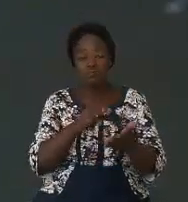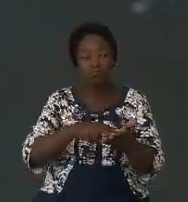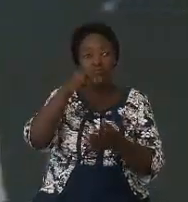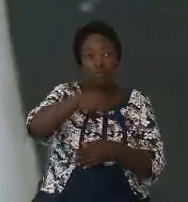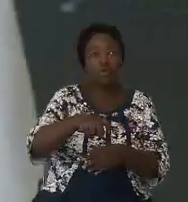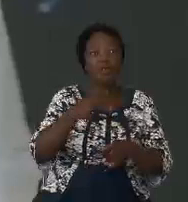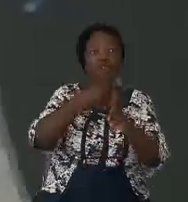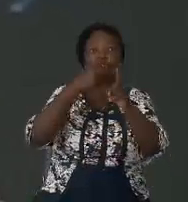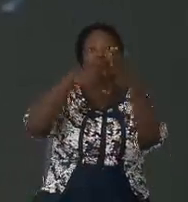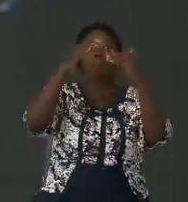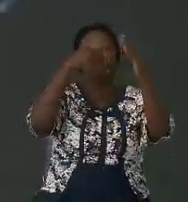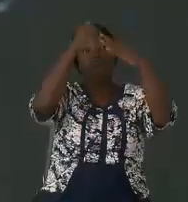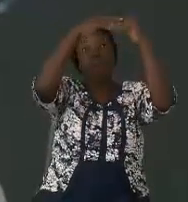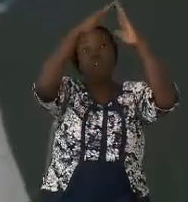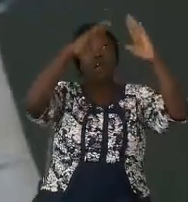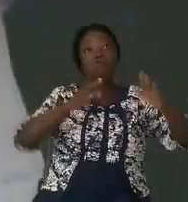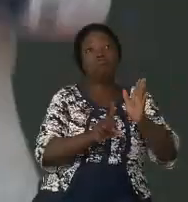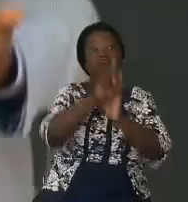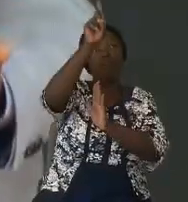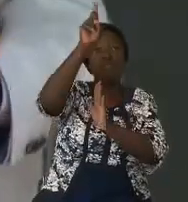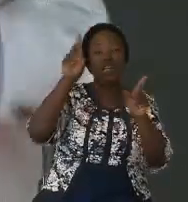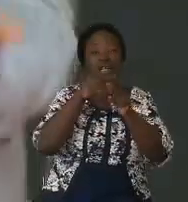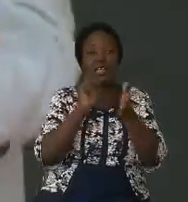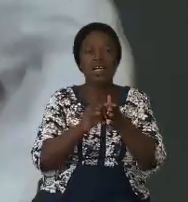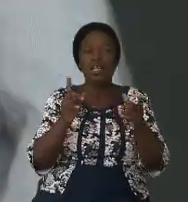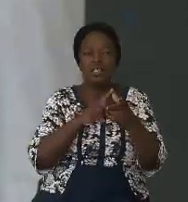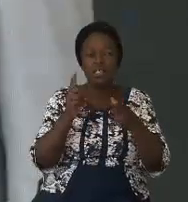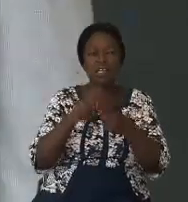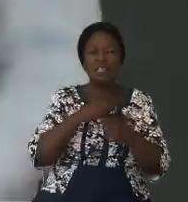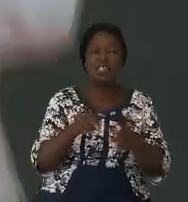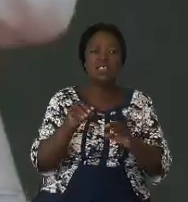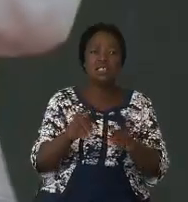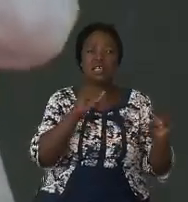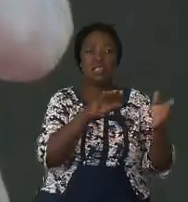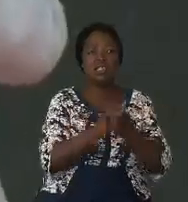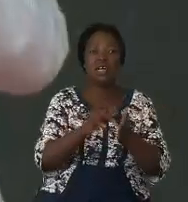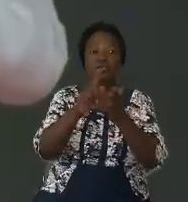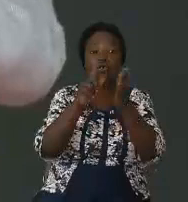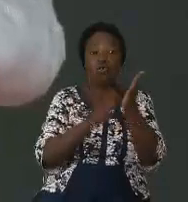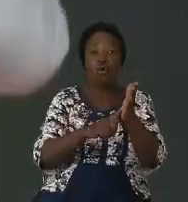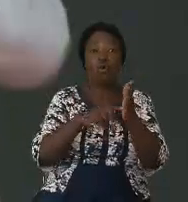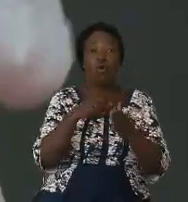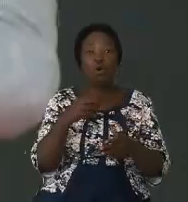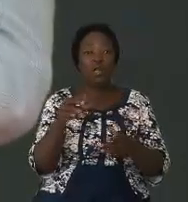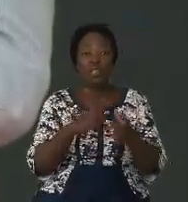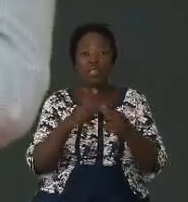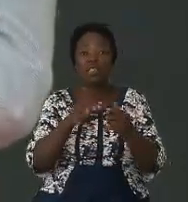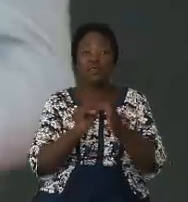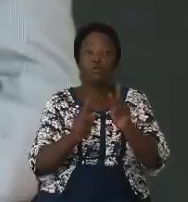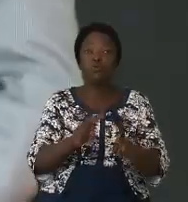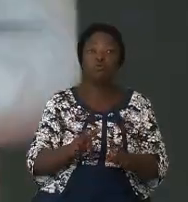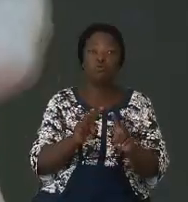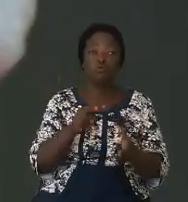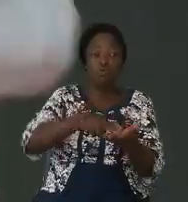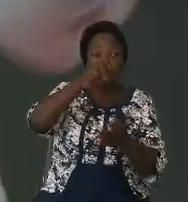jumps down from the staircase on the concrete ground, he sets the law of